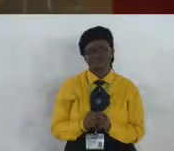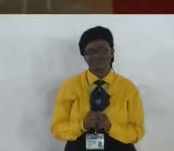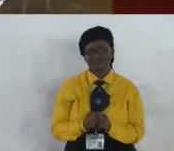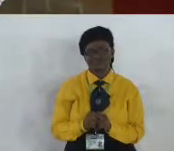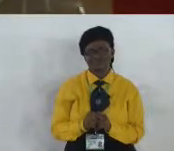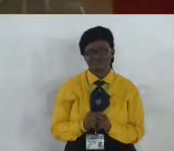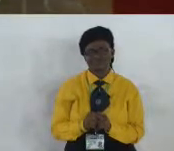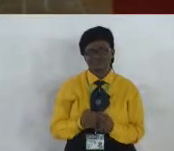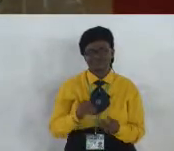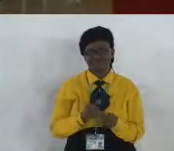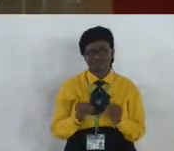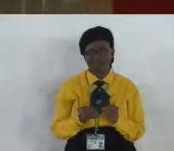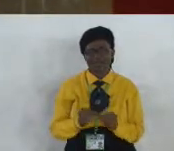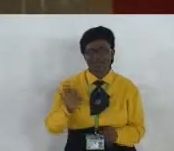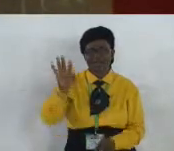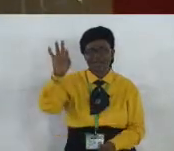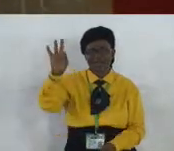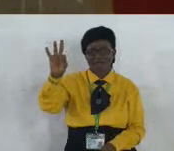Number 9.